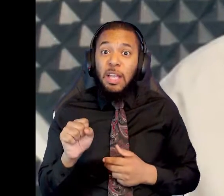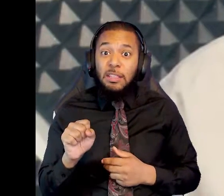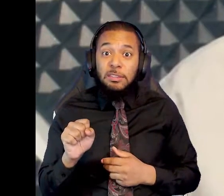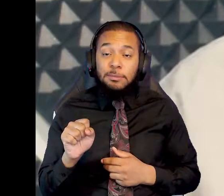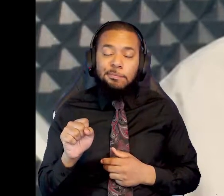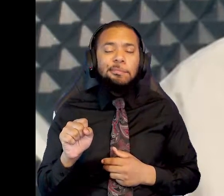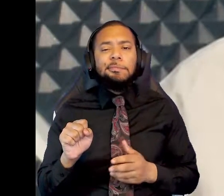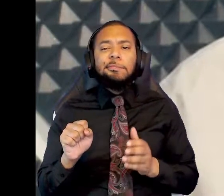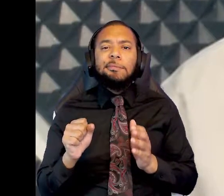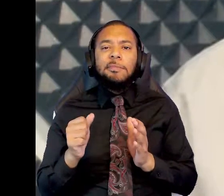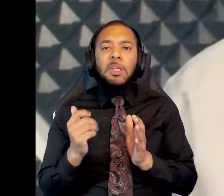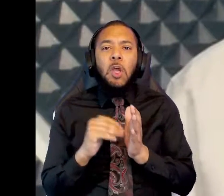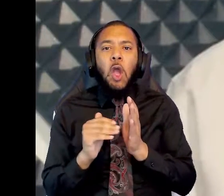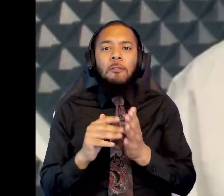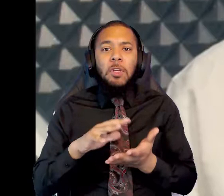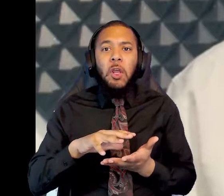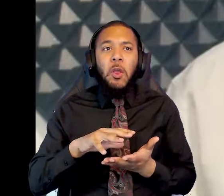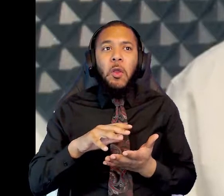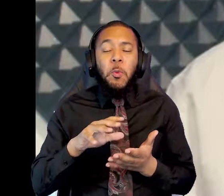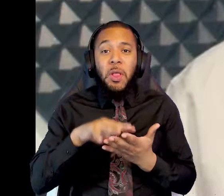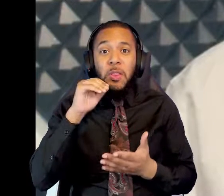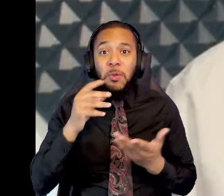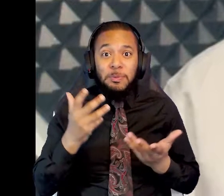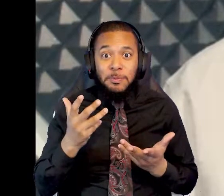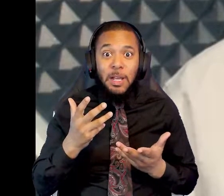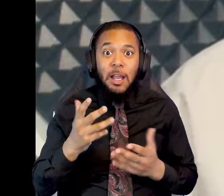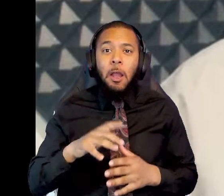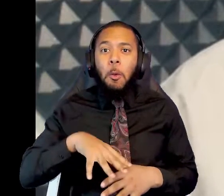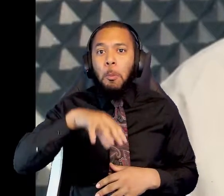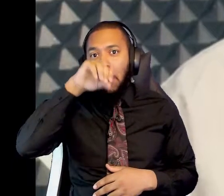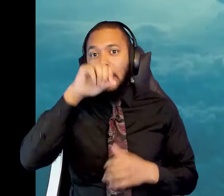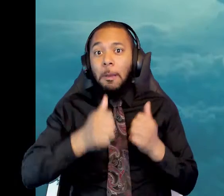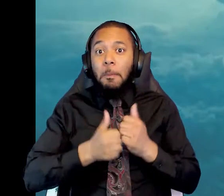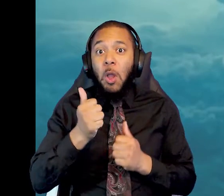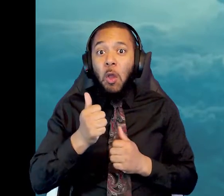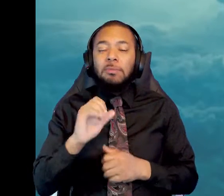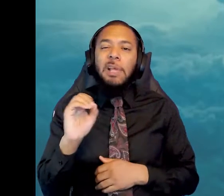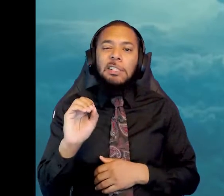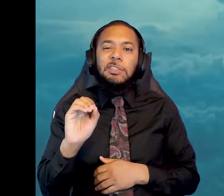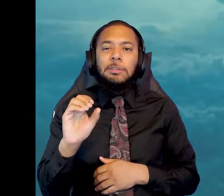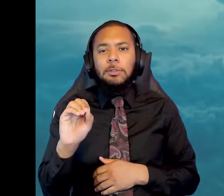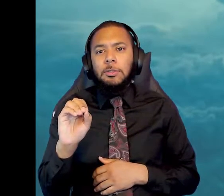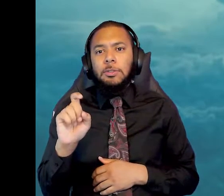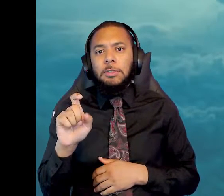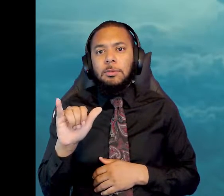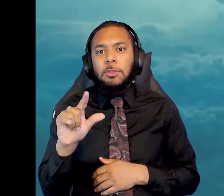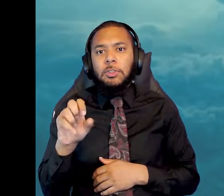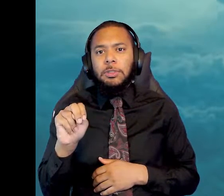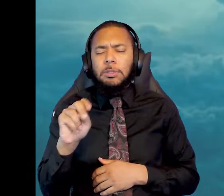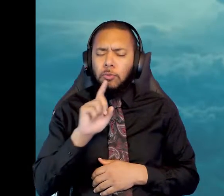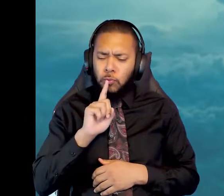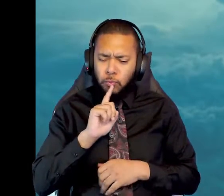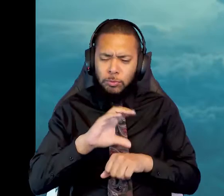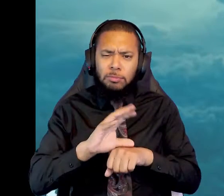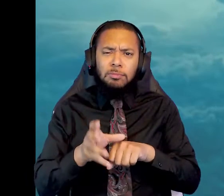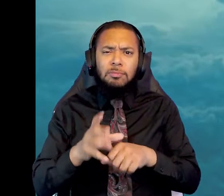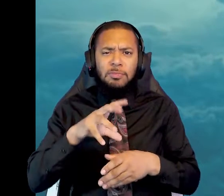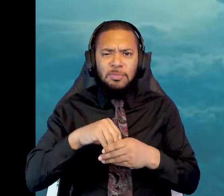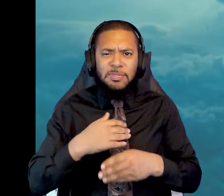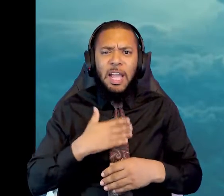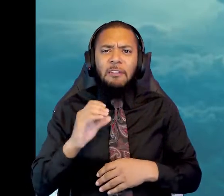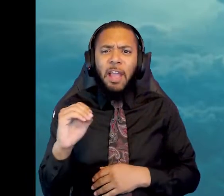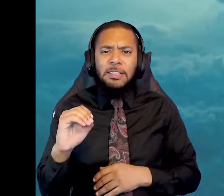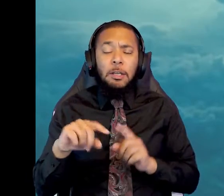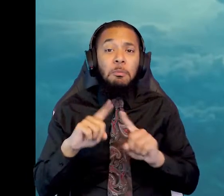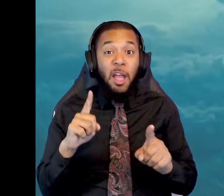that most of what we breathe in is oxygen. Of course, that is one of the gases in the atmosphere, and that is definitely one of the gases that we need, but really